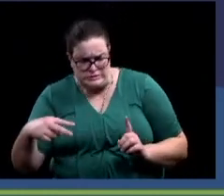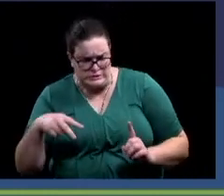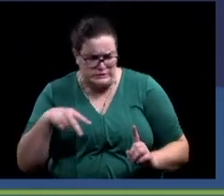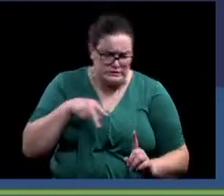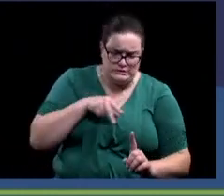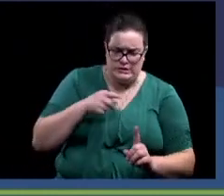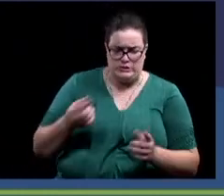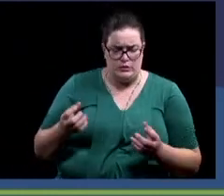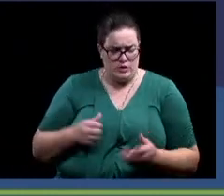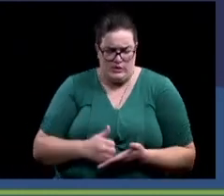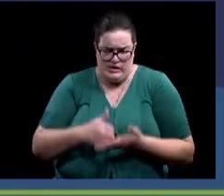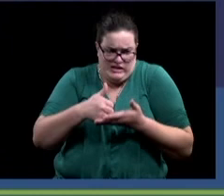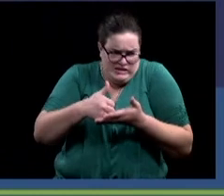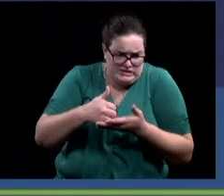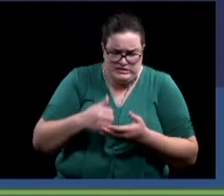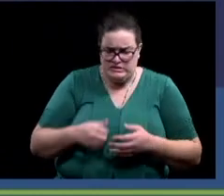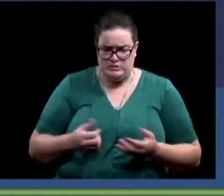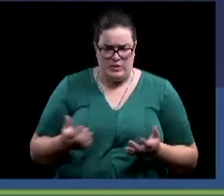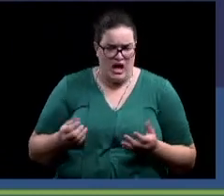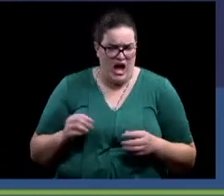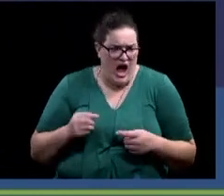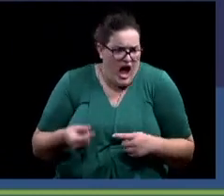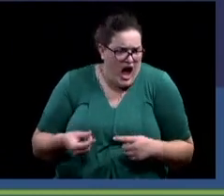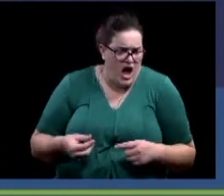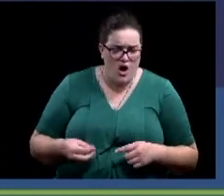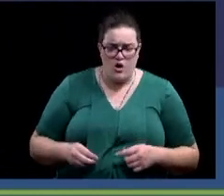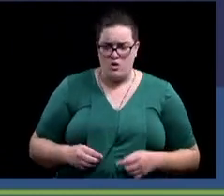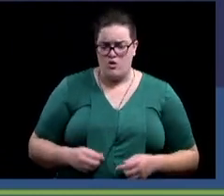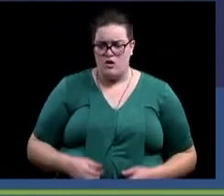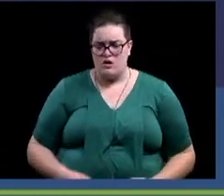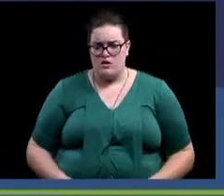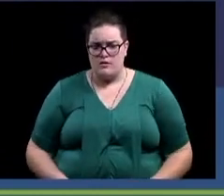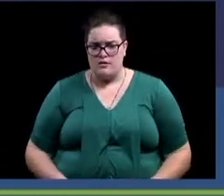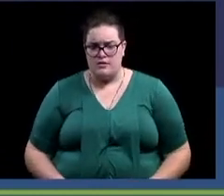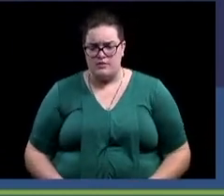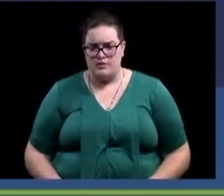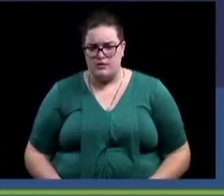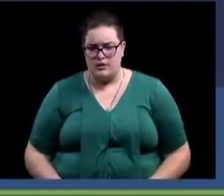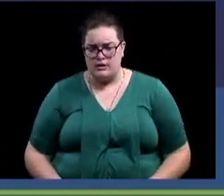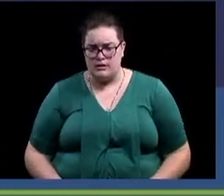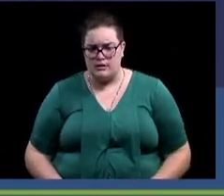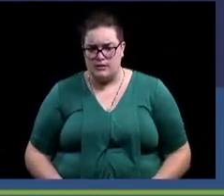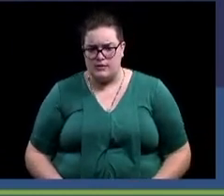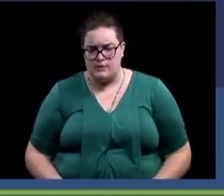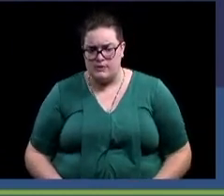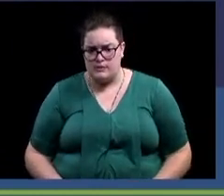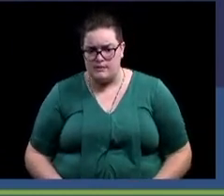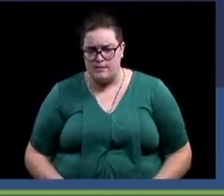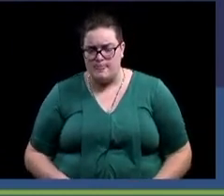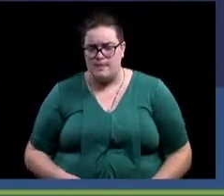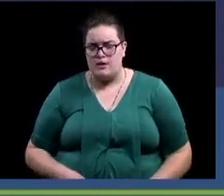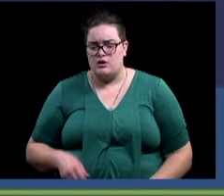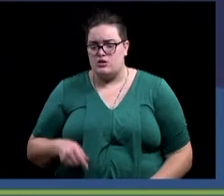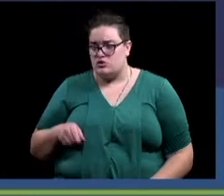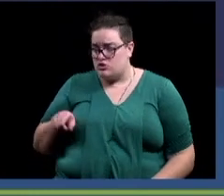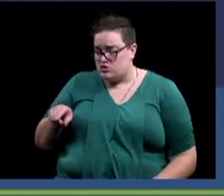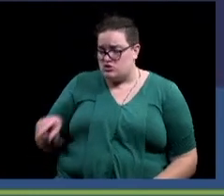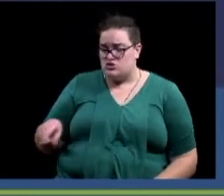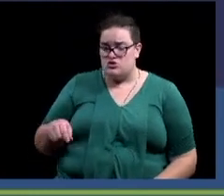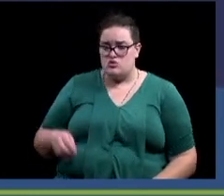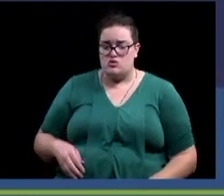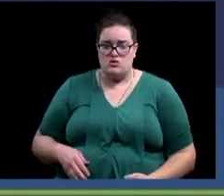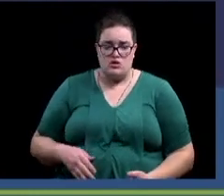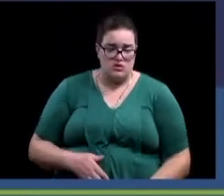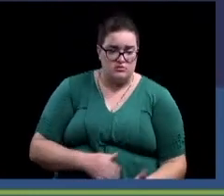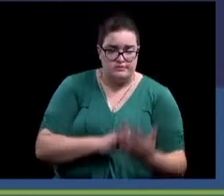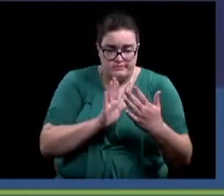community, our constituents do this. And so even that you're addressing this and the work that's taking place, I really have to commend you on that. So Chief, I just want to